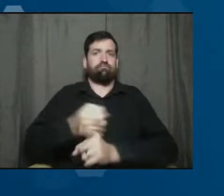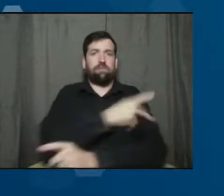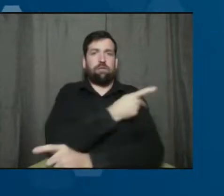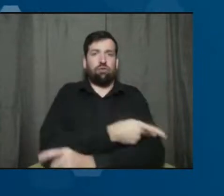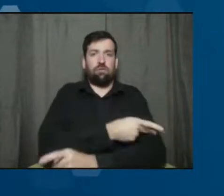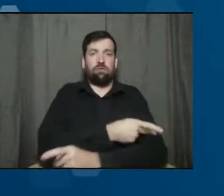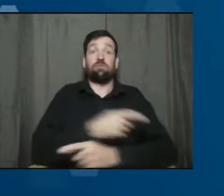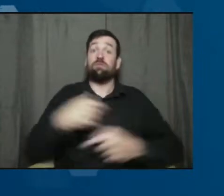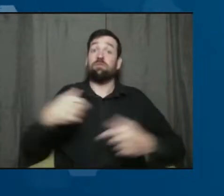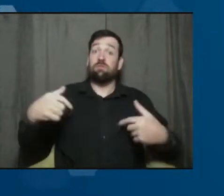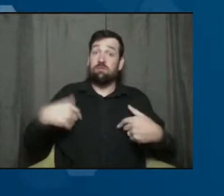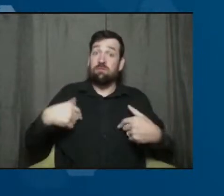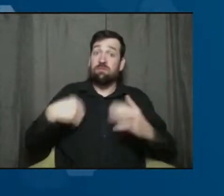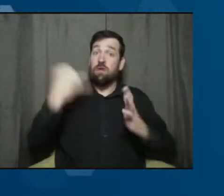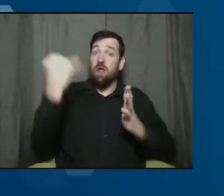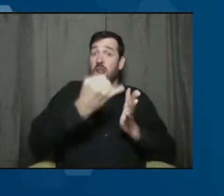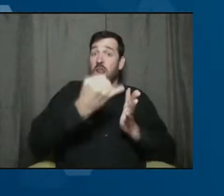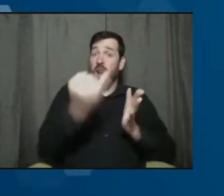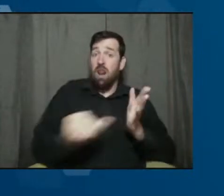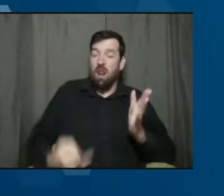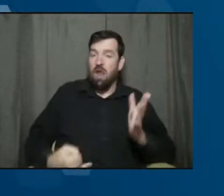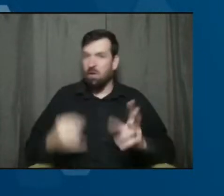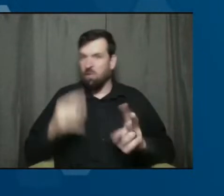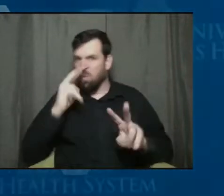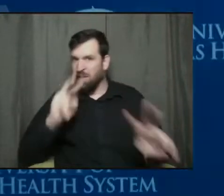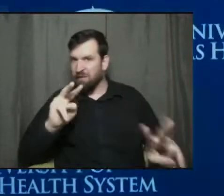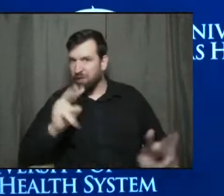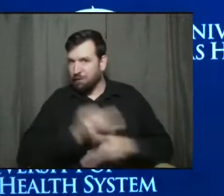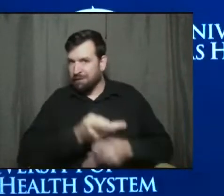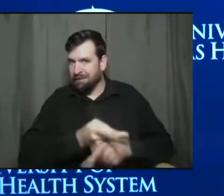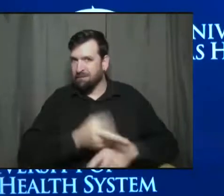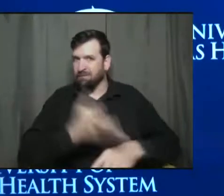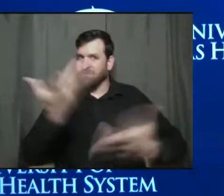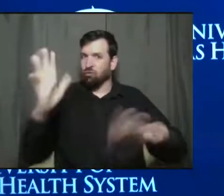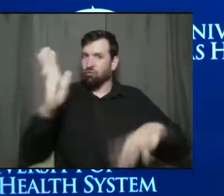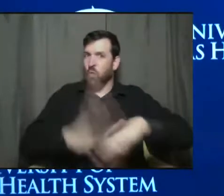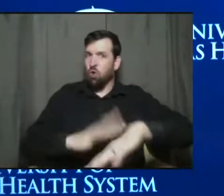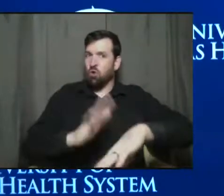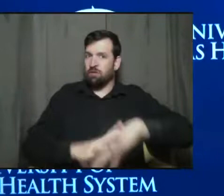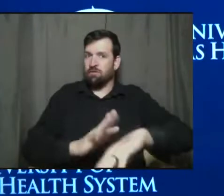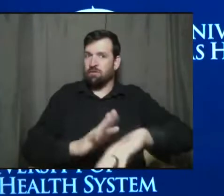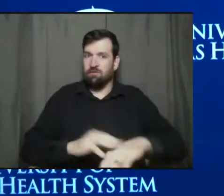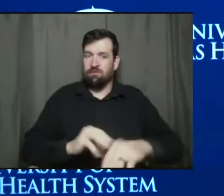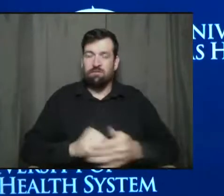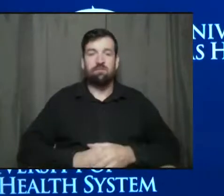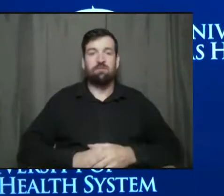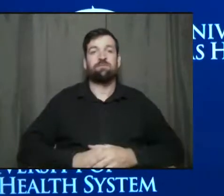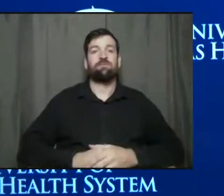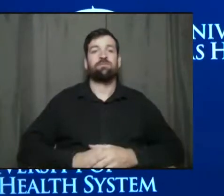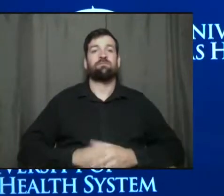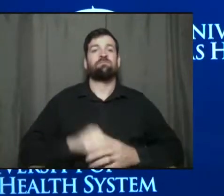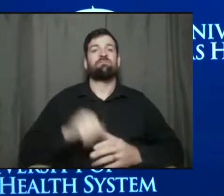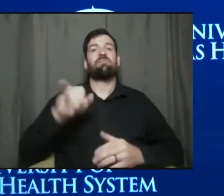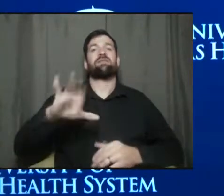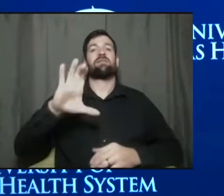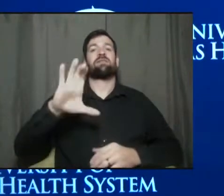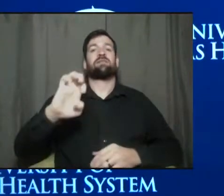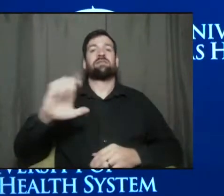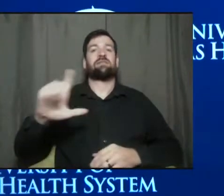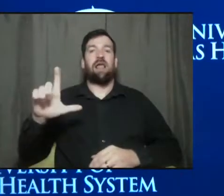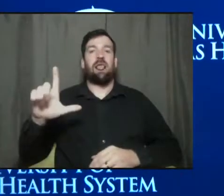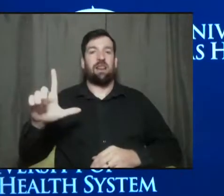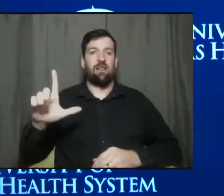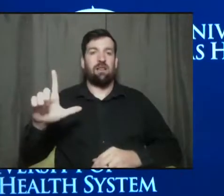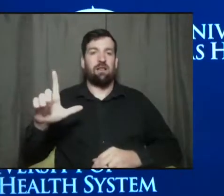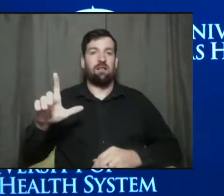a drawing. Watch out, folks. I warned everybody. Here we go. This is a cell. This is the cell that lines